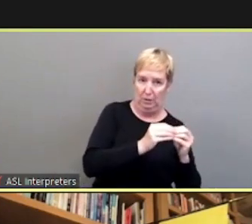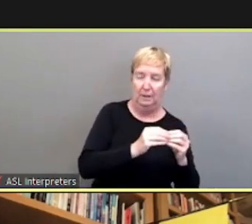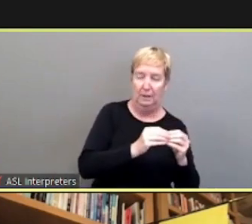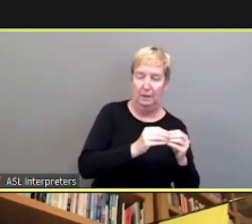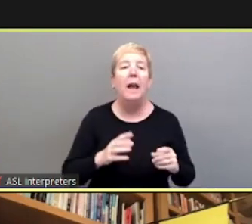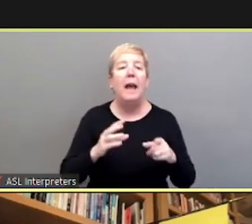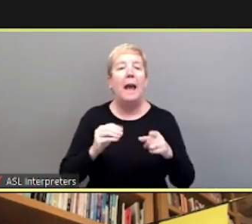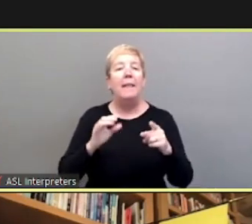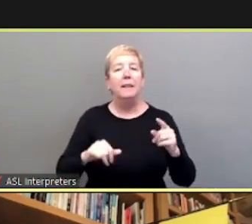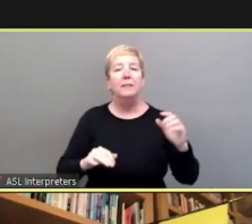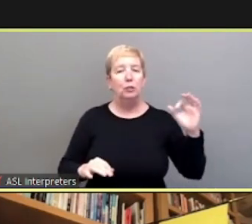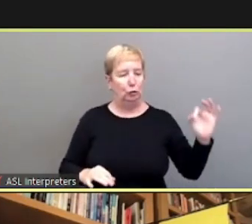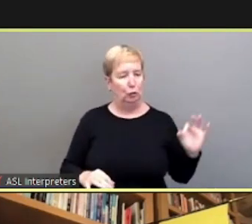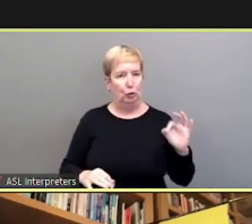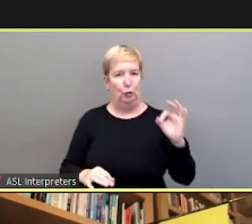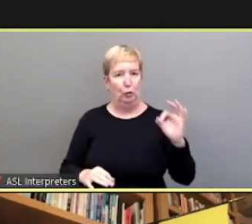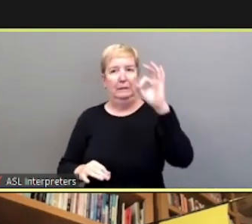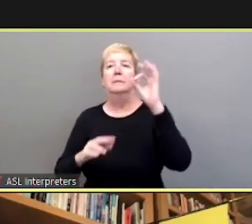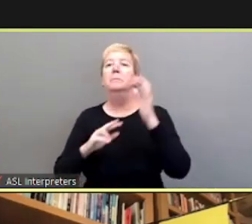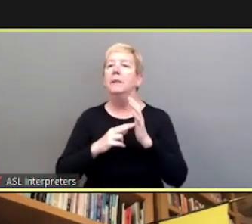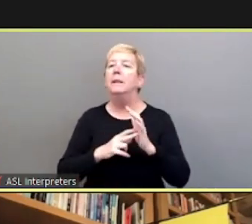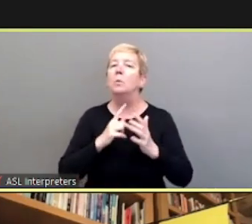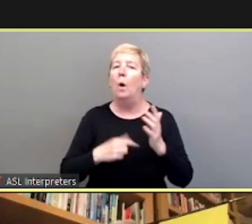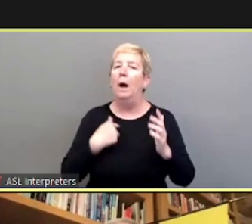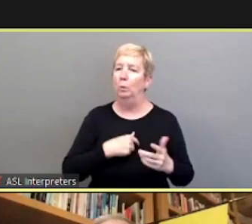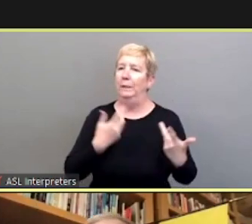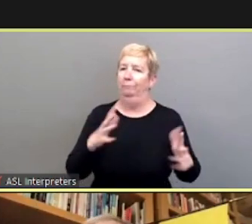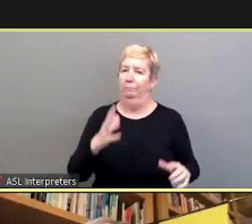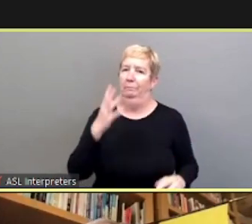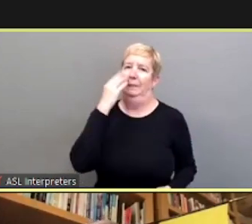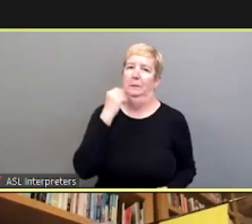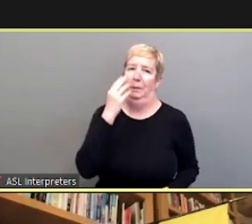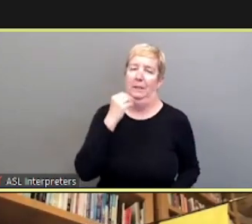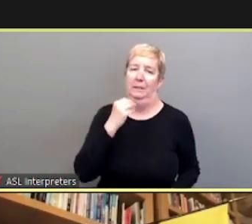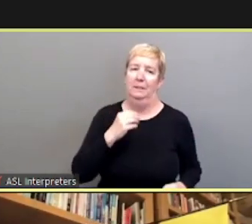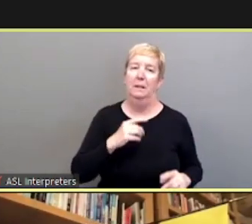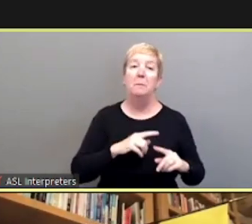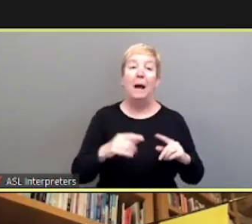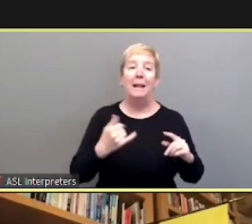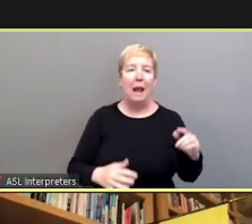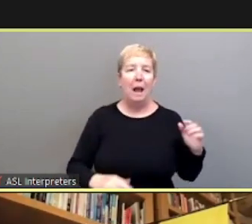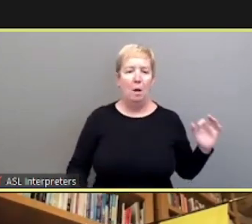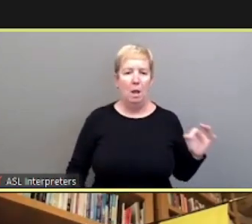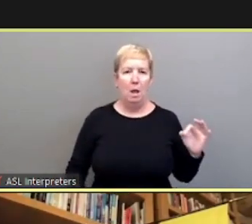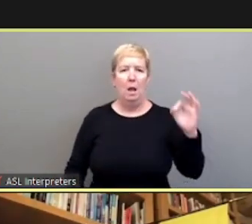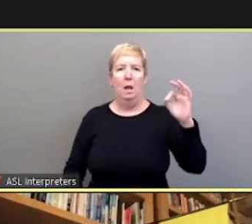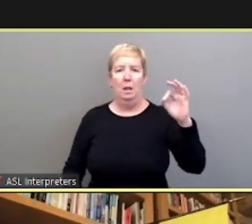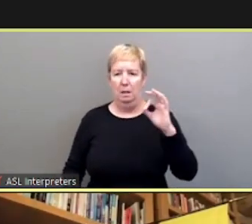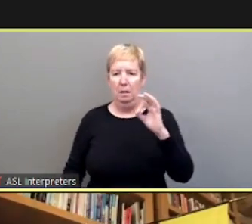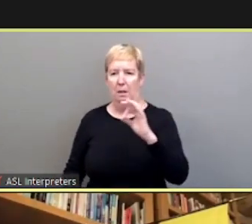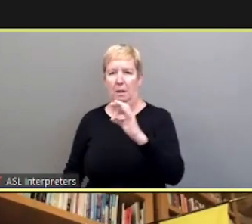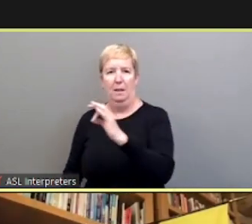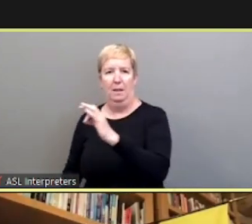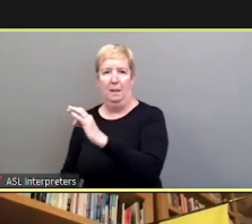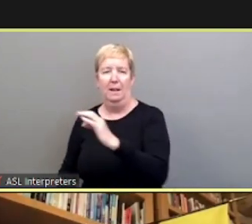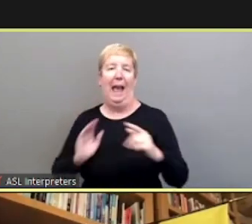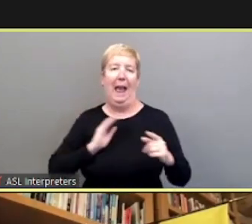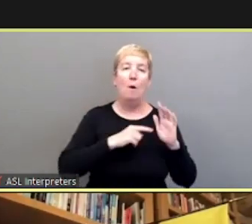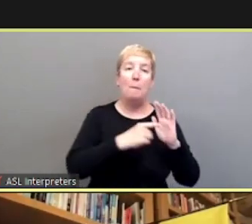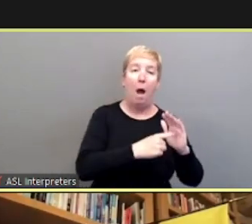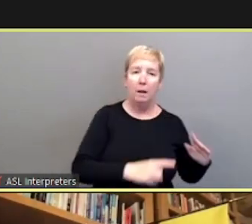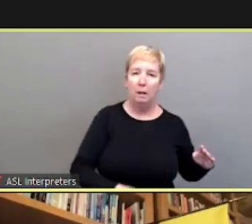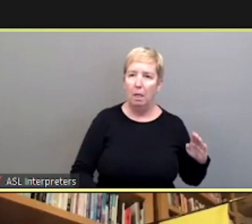we're experiencing. And you can see the trend of those circles is going now in a different direction than the original modeling. On